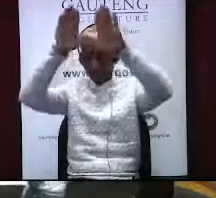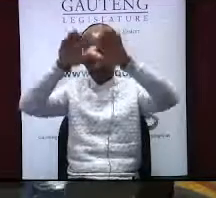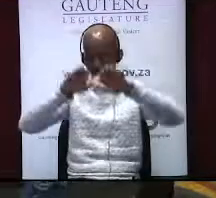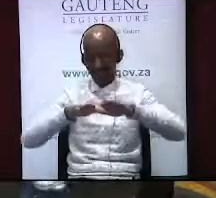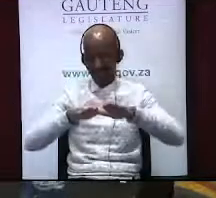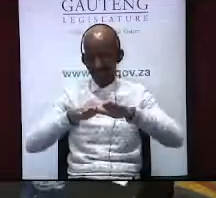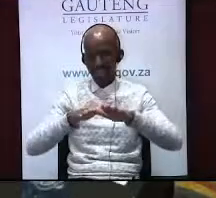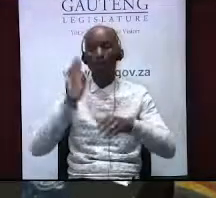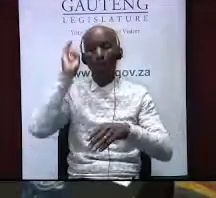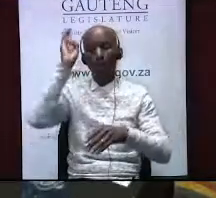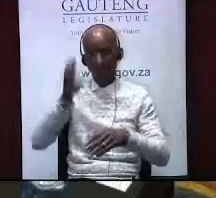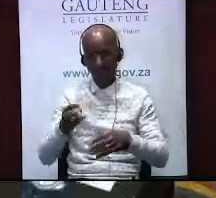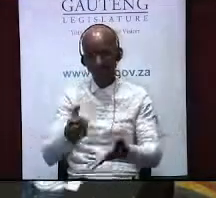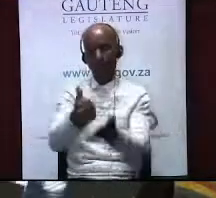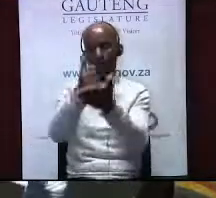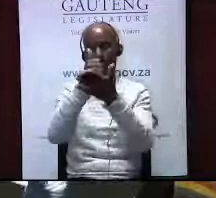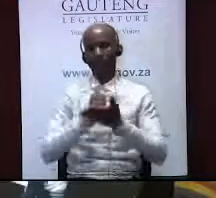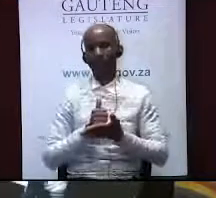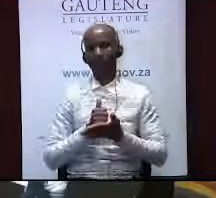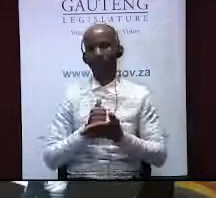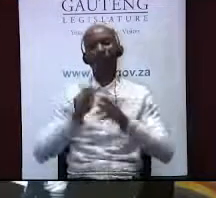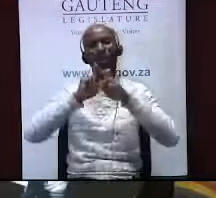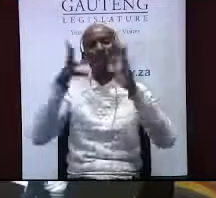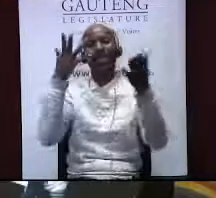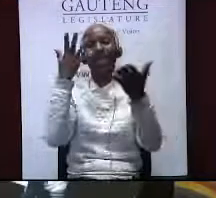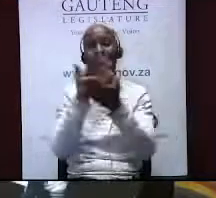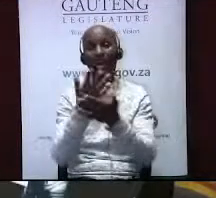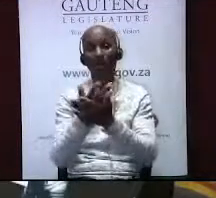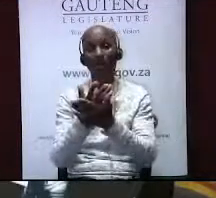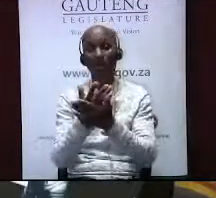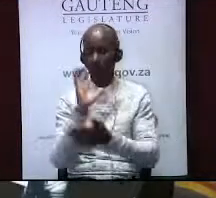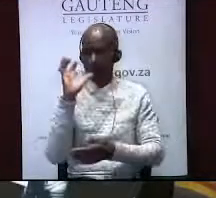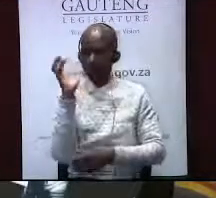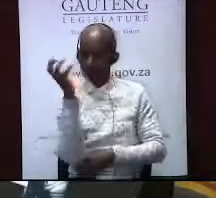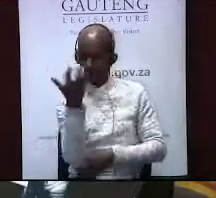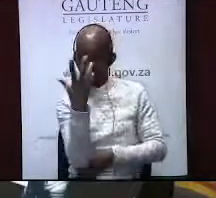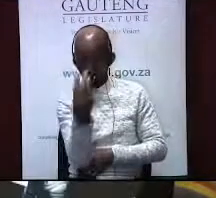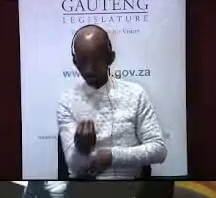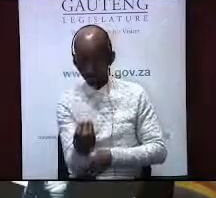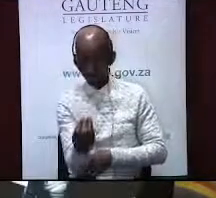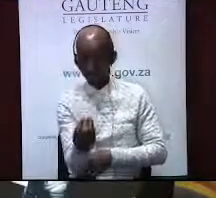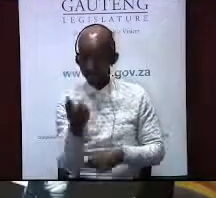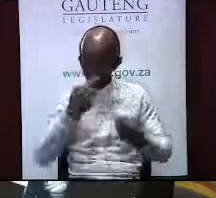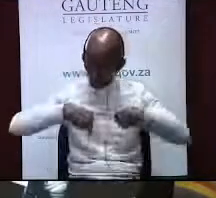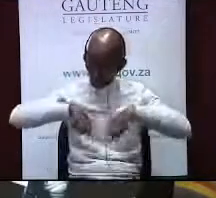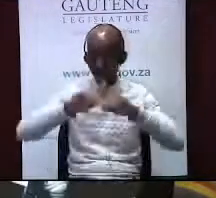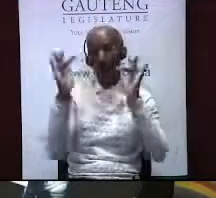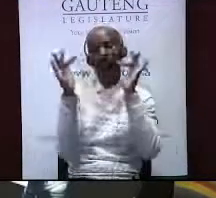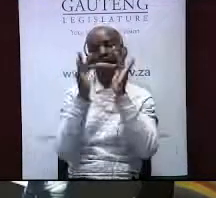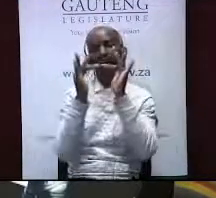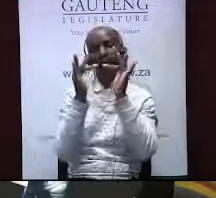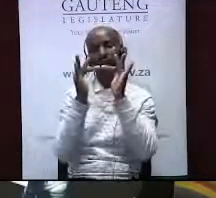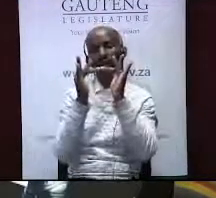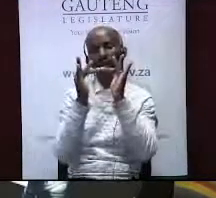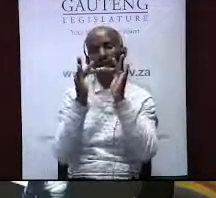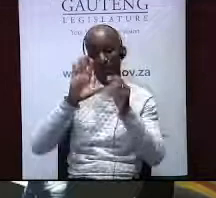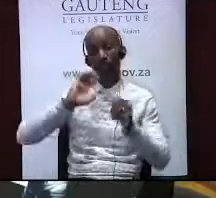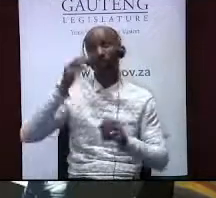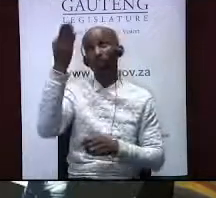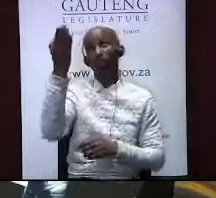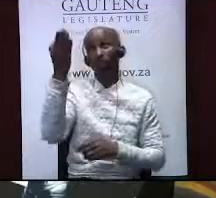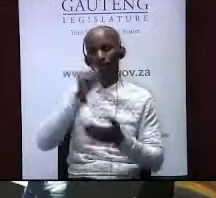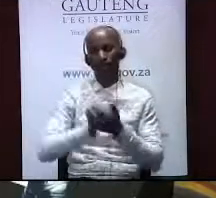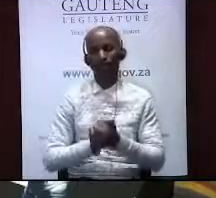blessings that will overtake us, that will not be able to contain? Are we connected to him now?